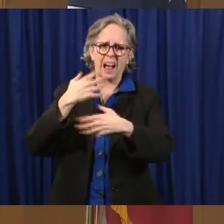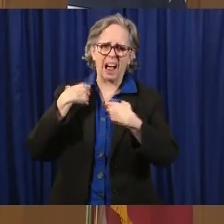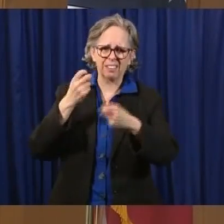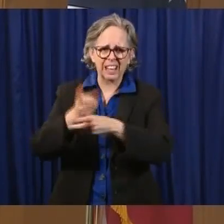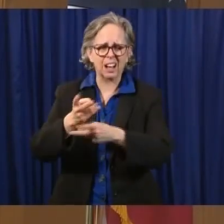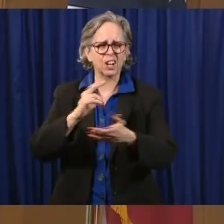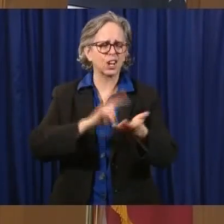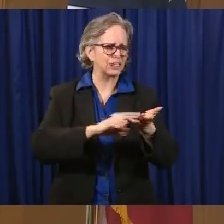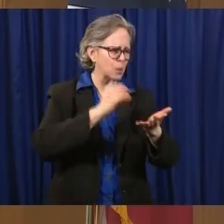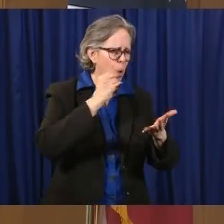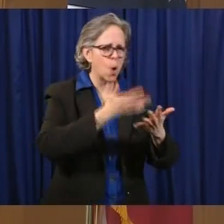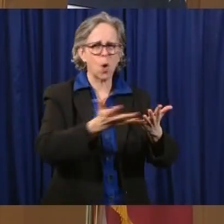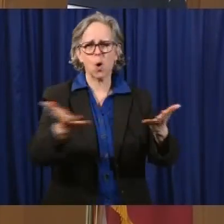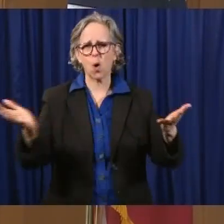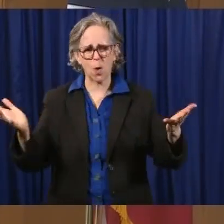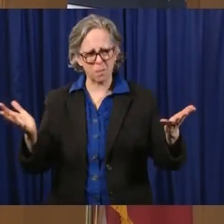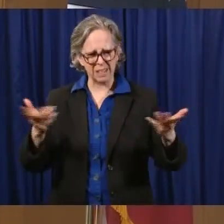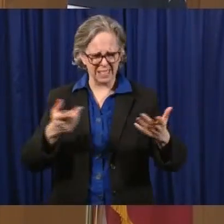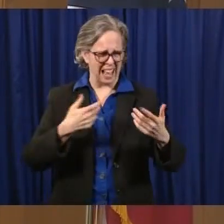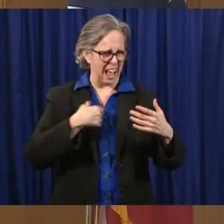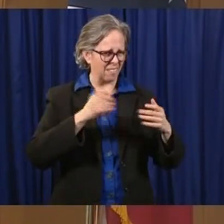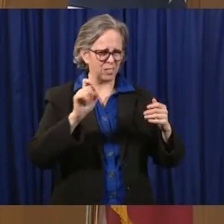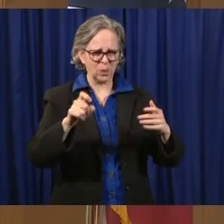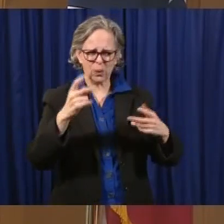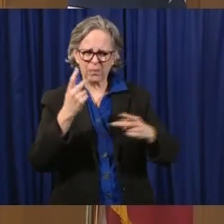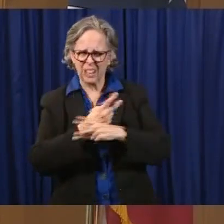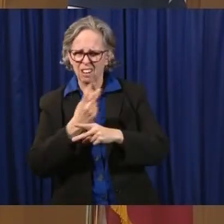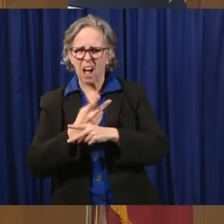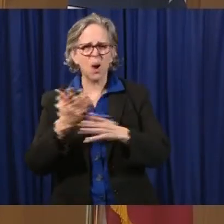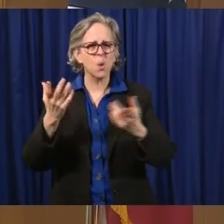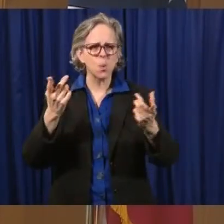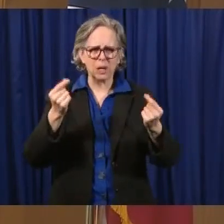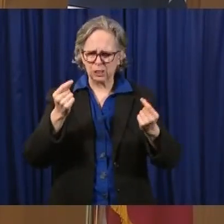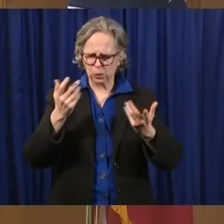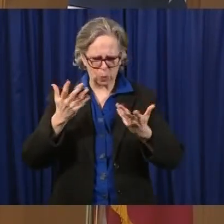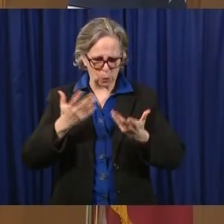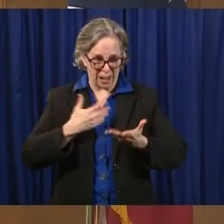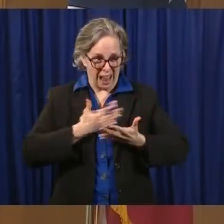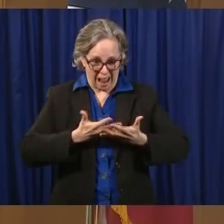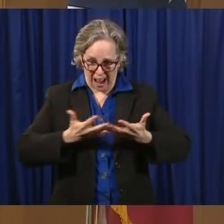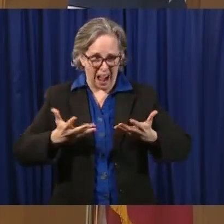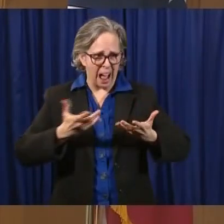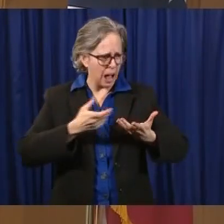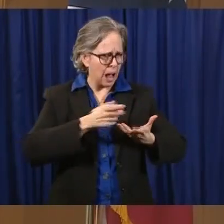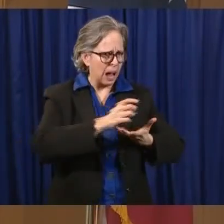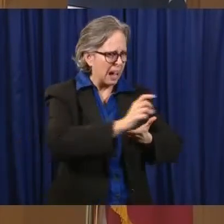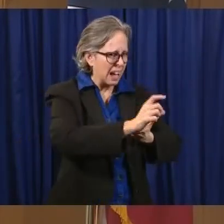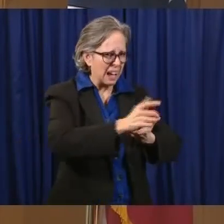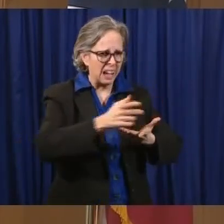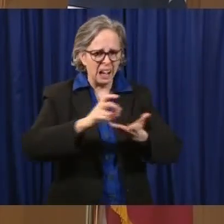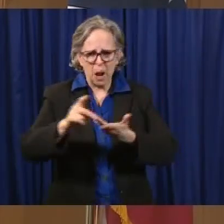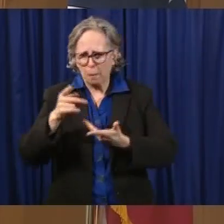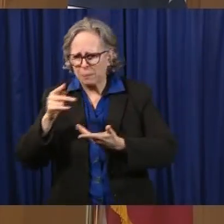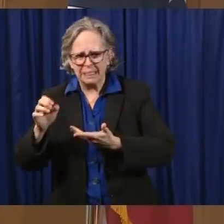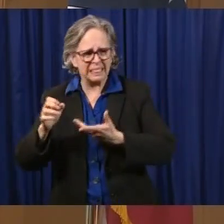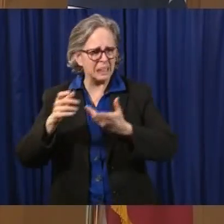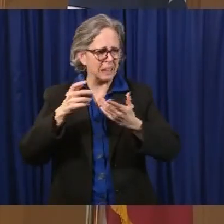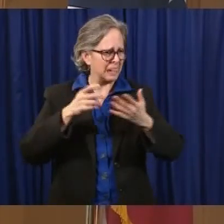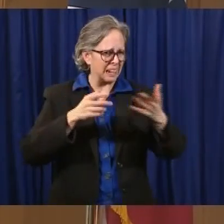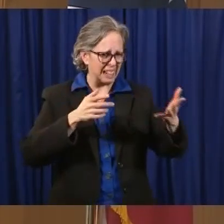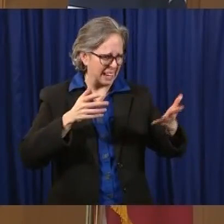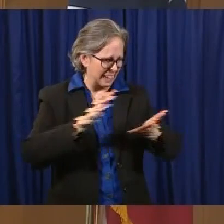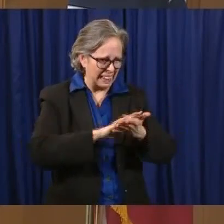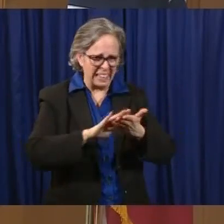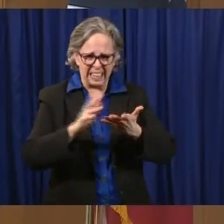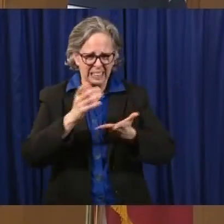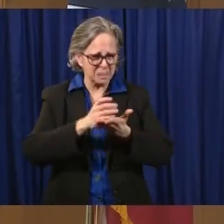break that down of the different things that we are trying to get into Ohio, the ventilators and the other things that we hear about on the news and every state